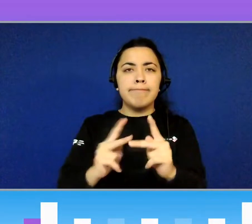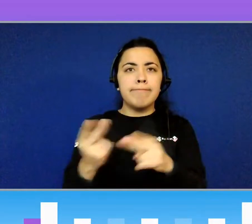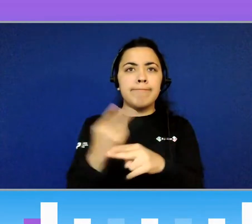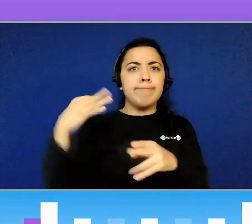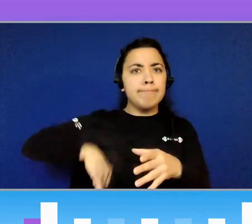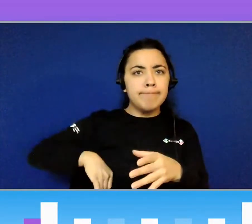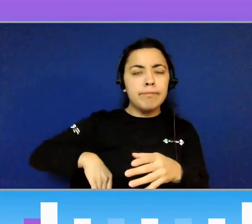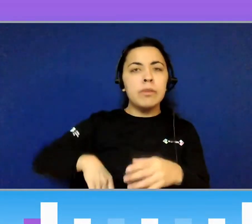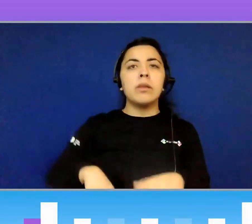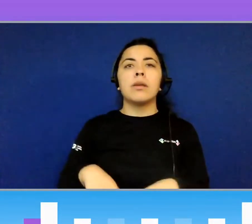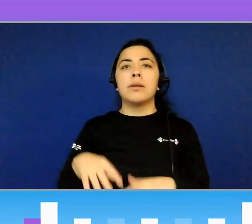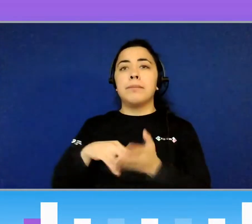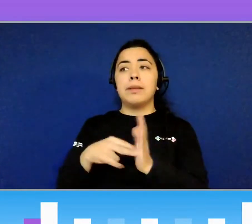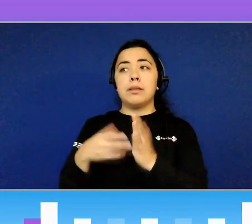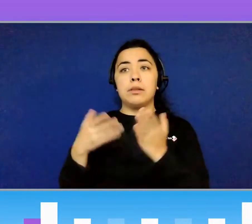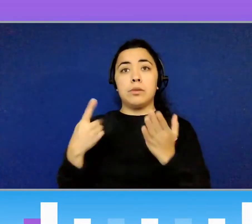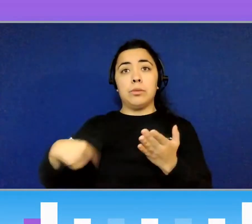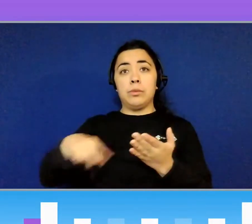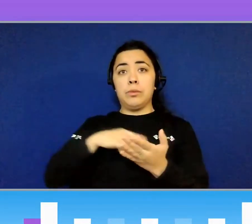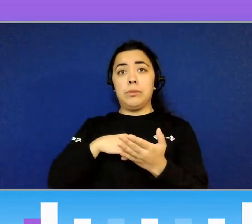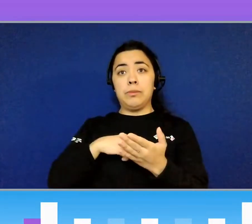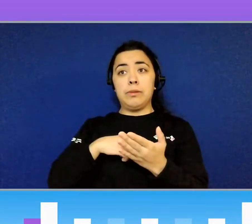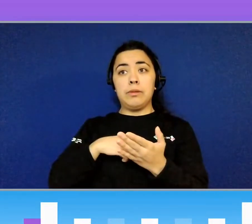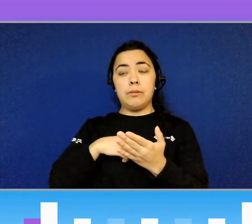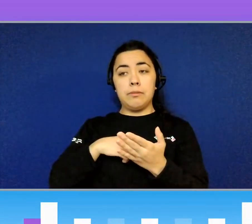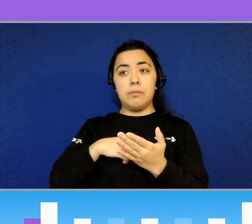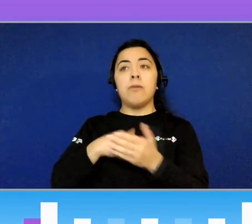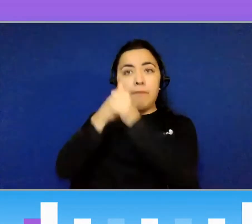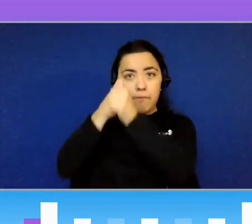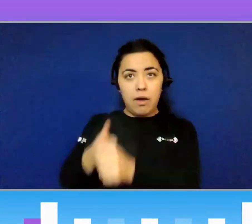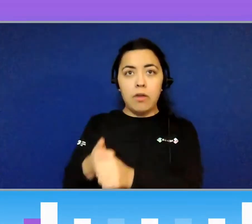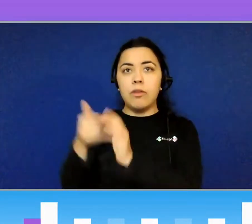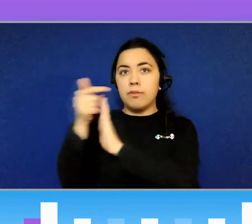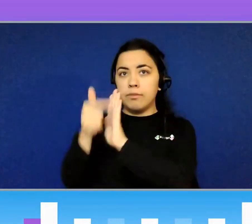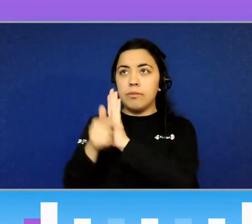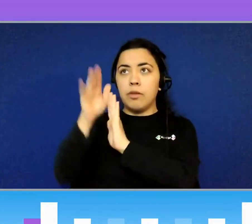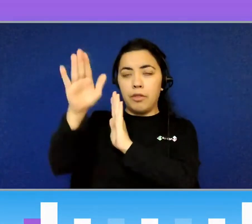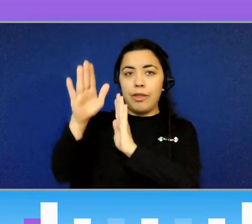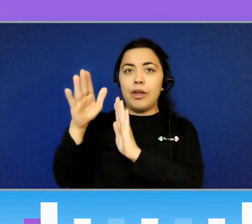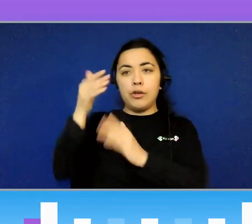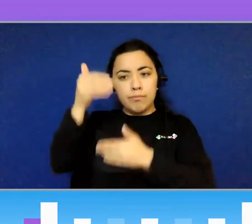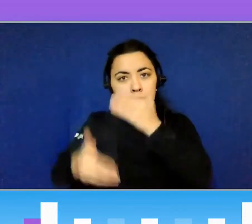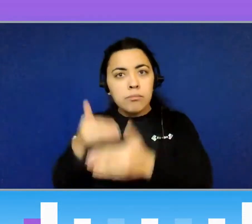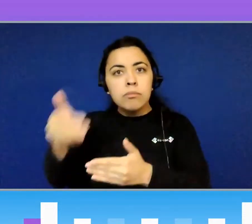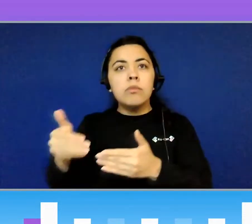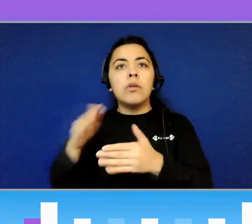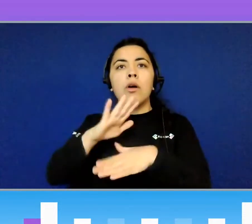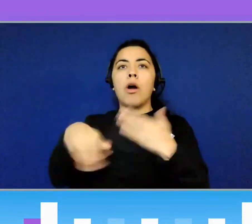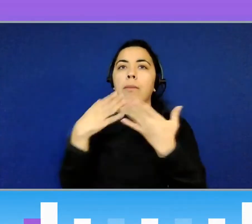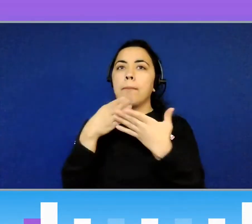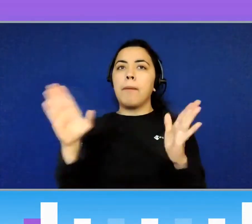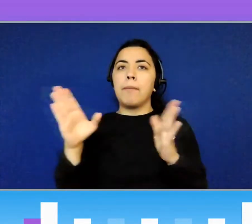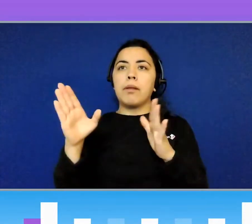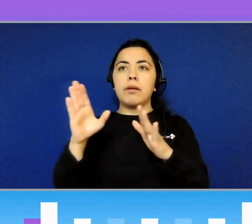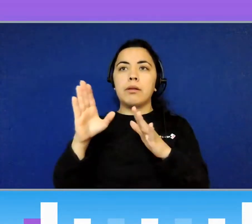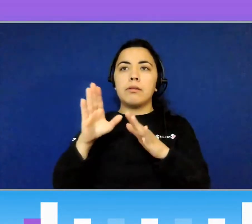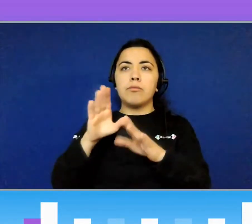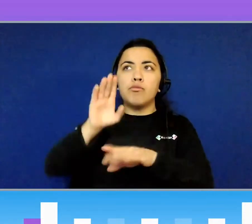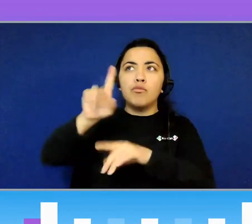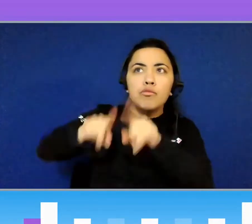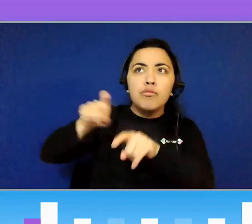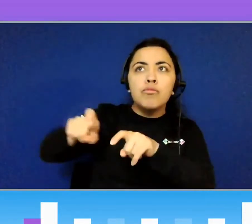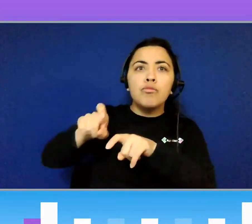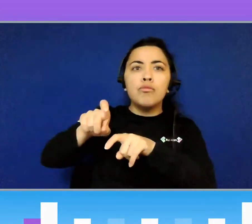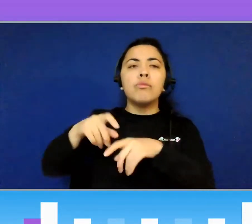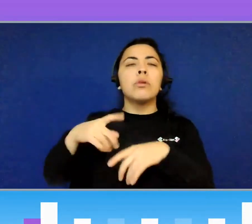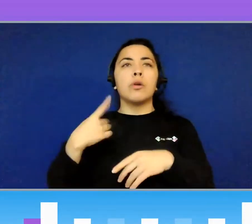with disabilities, we followed the legislative procedure. We answered all the public consultations. We met with